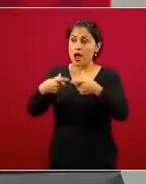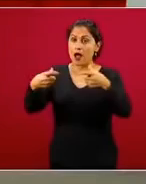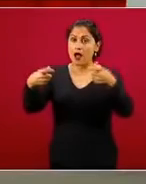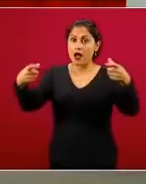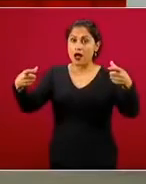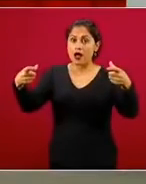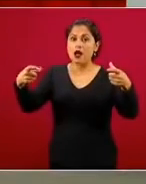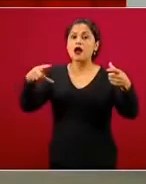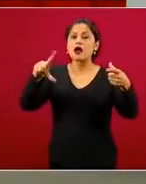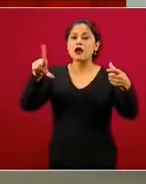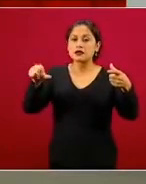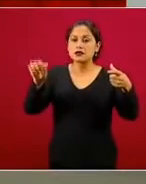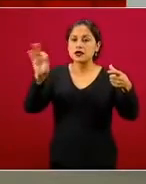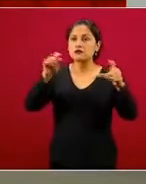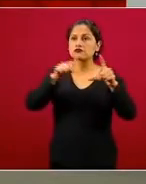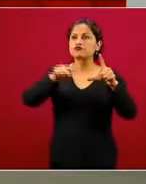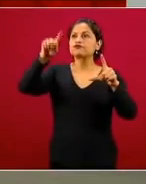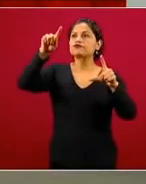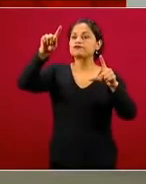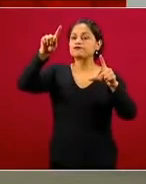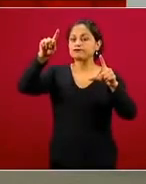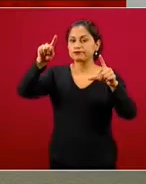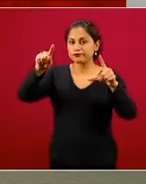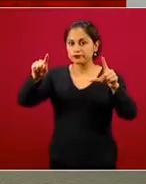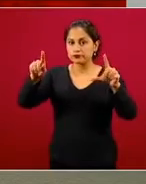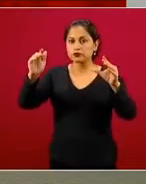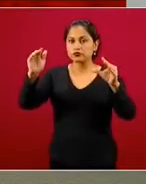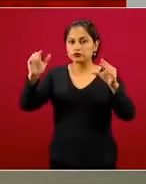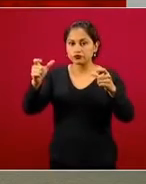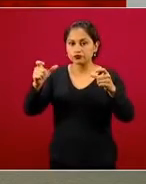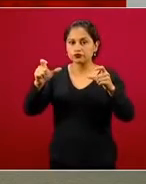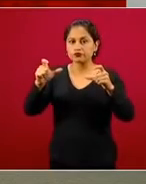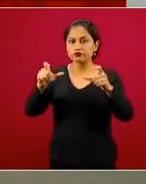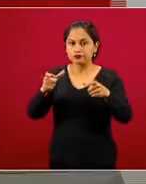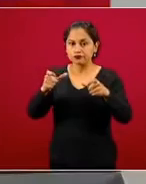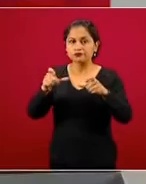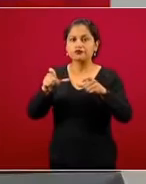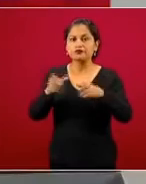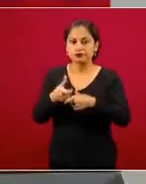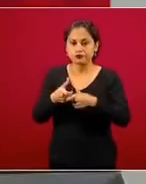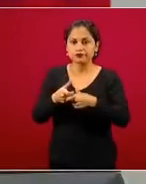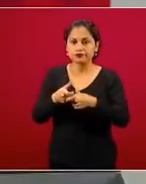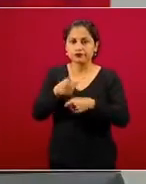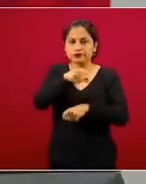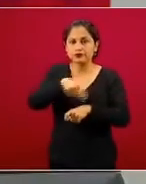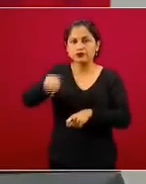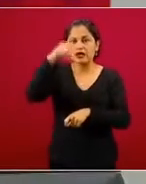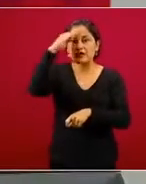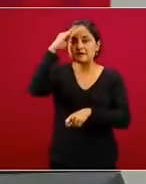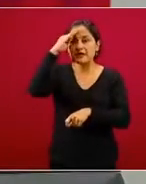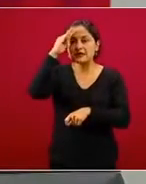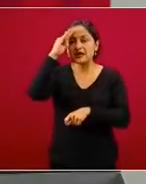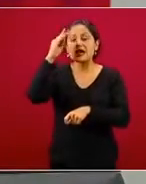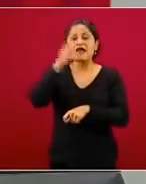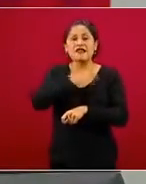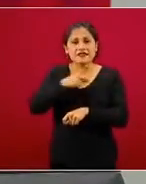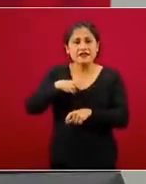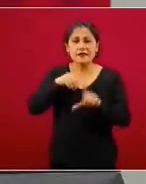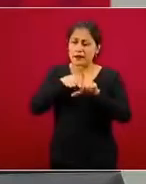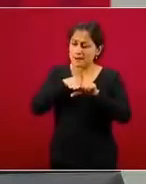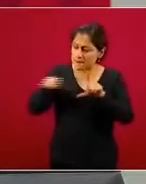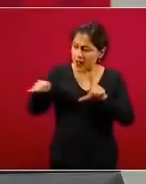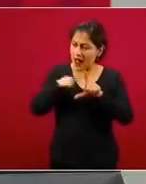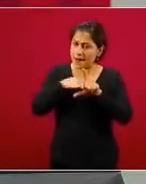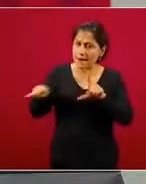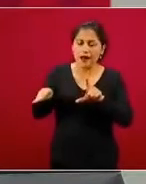to start going down means that the number of cases that will be presented the day after will be